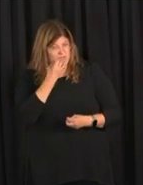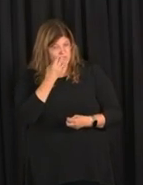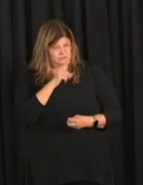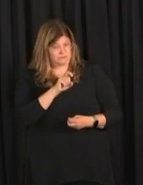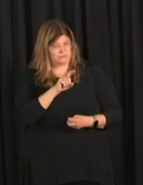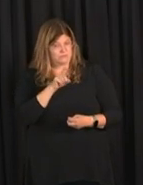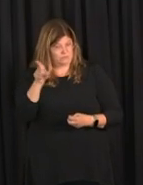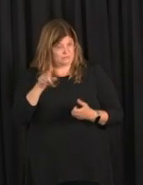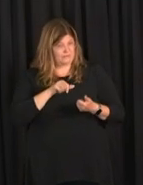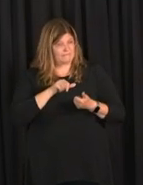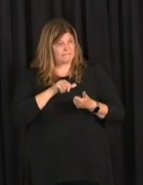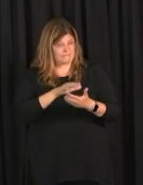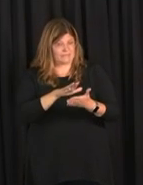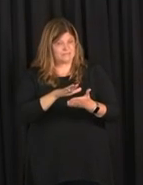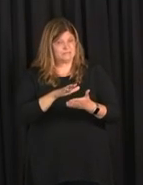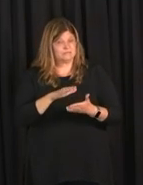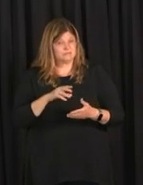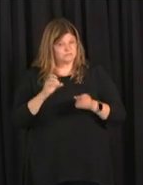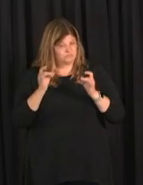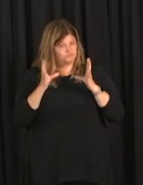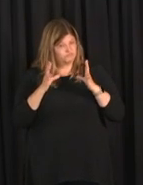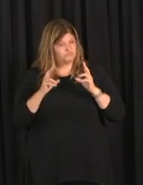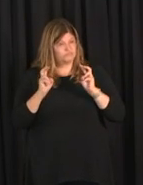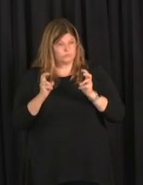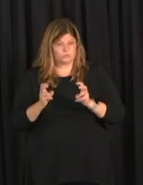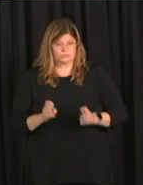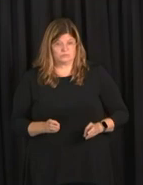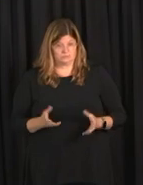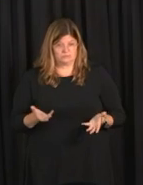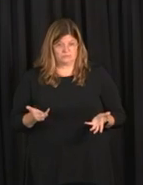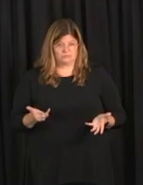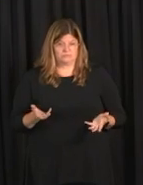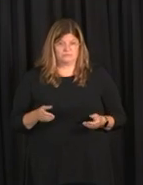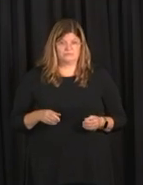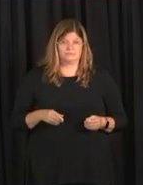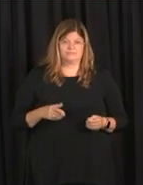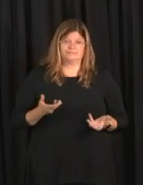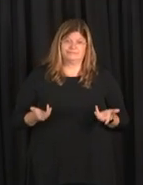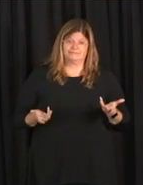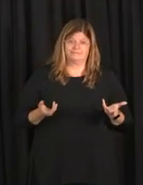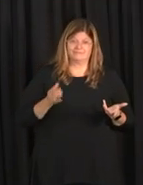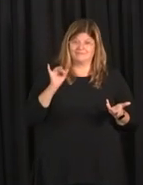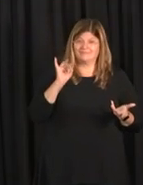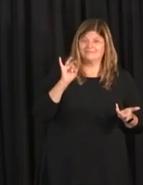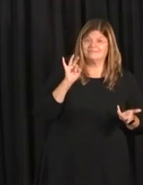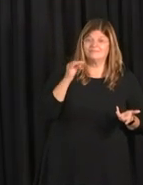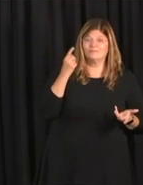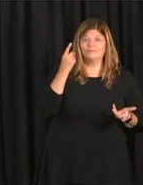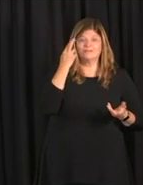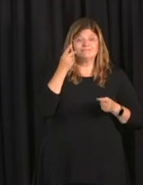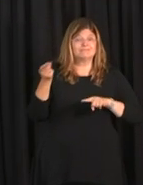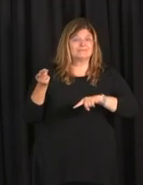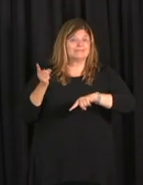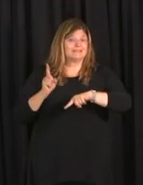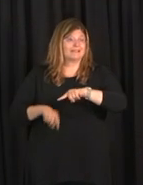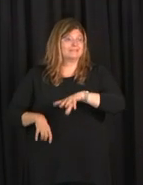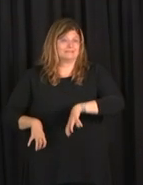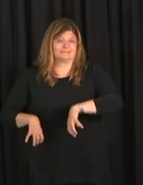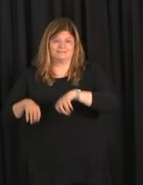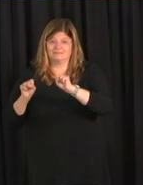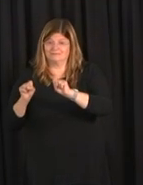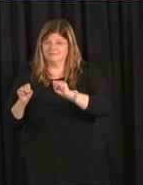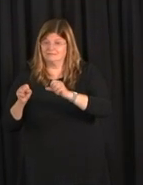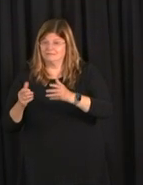Hong Kong is facing a lot of issues, then if for some reason they could not be the